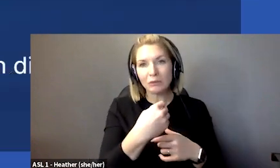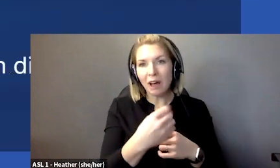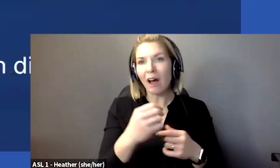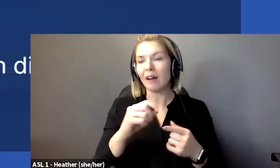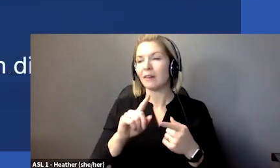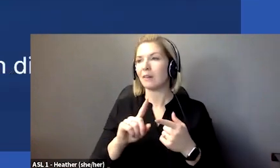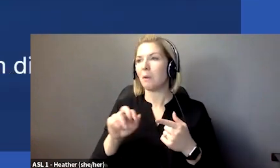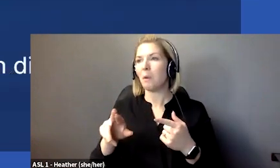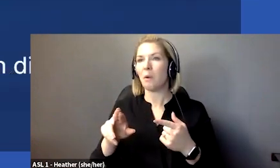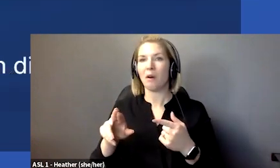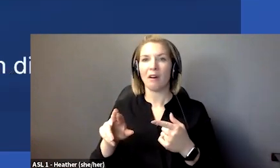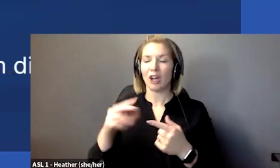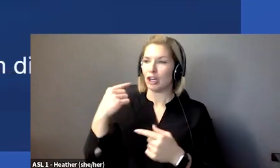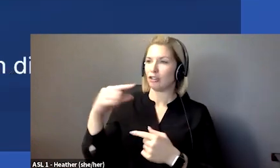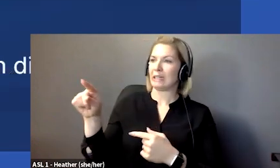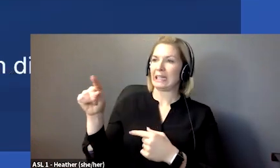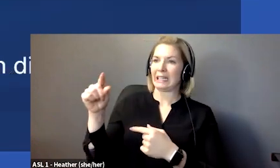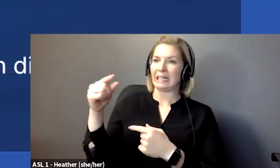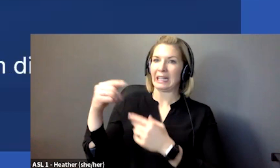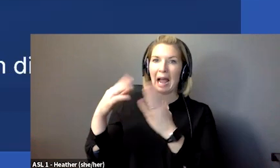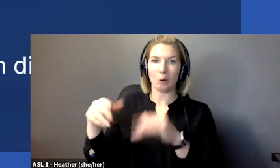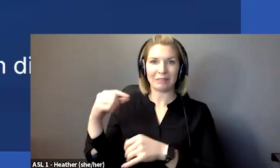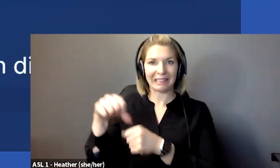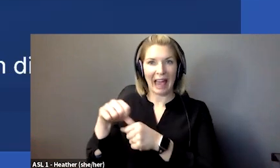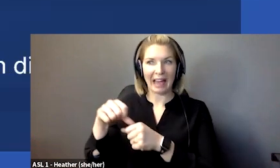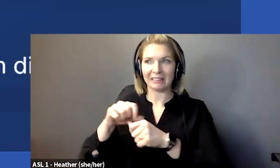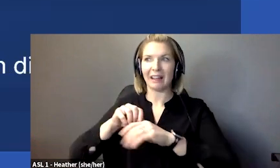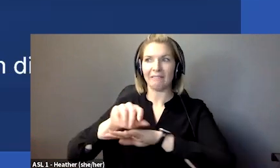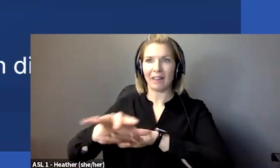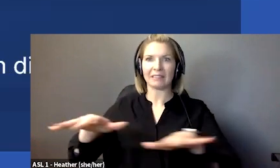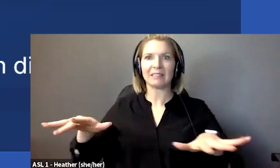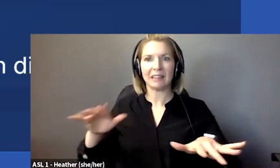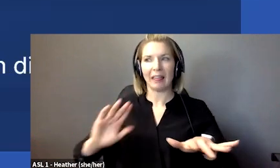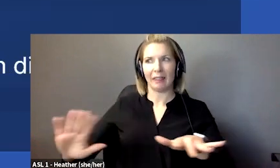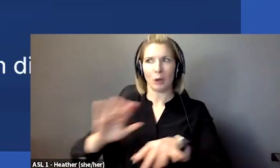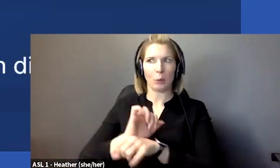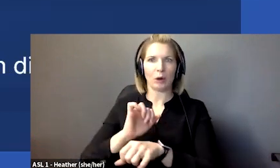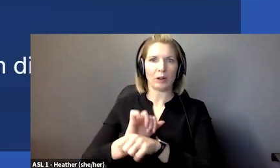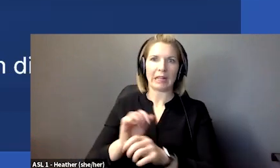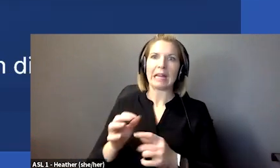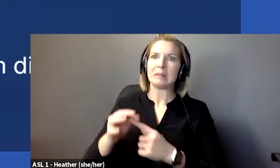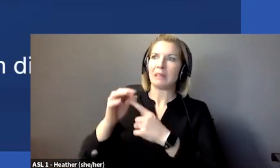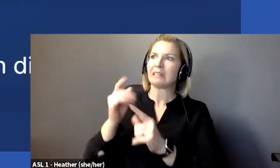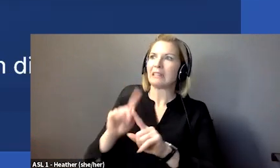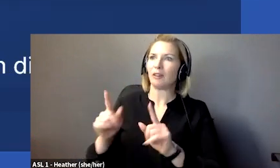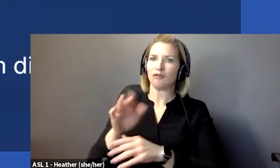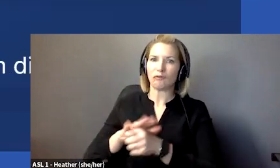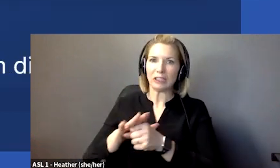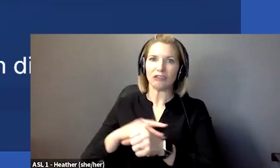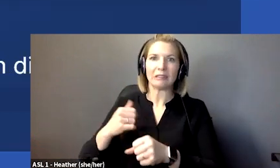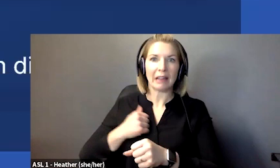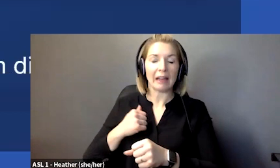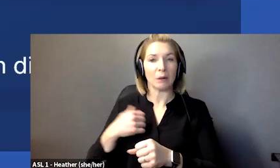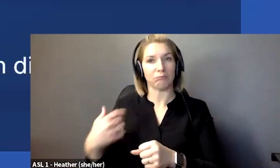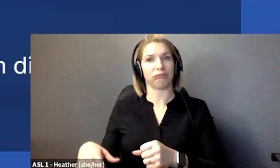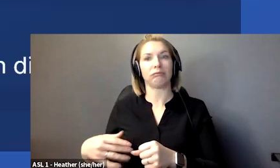changing as a result of the green economy. So definitely something to be concerned of, especially in different regions of Canada where which might be